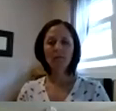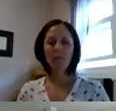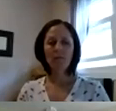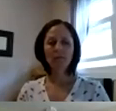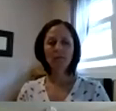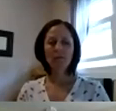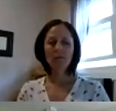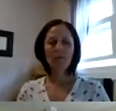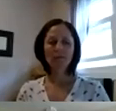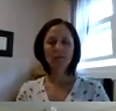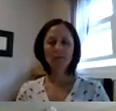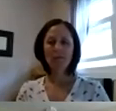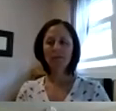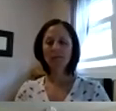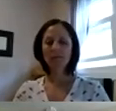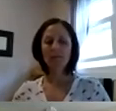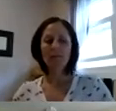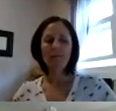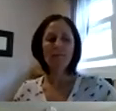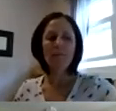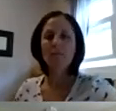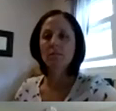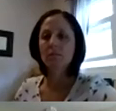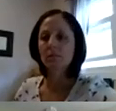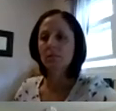of the Residency for Recovery grants, which will be